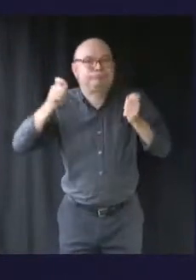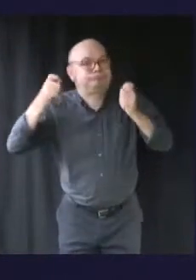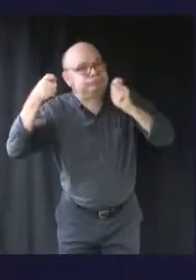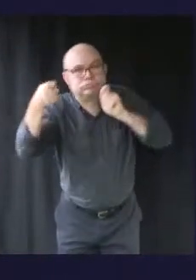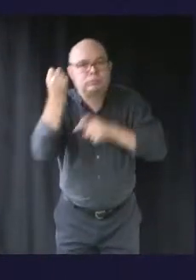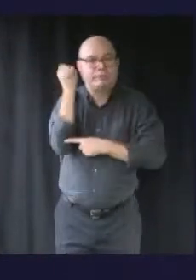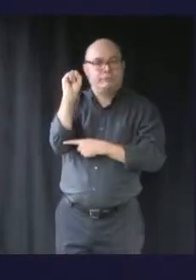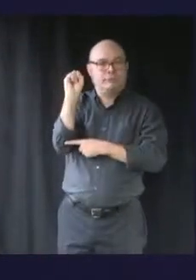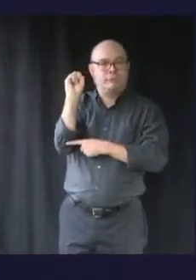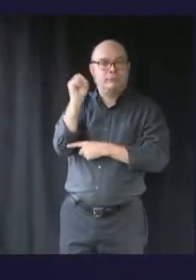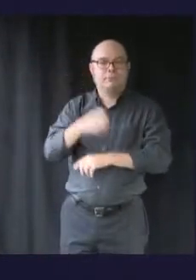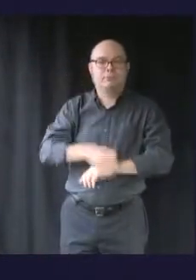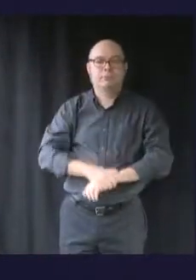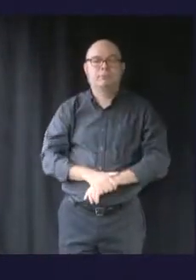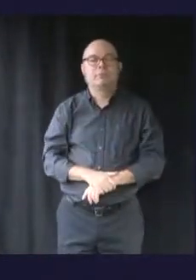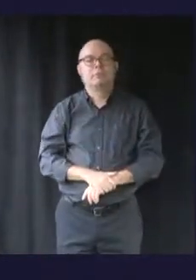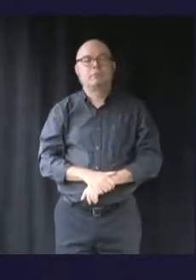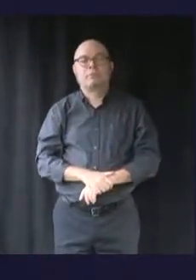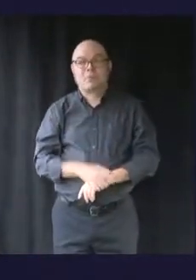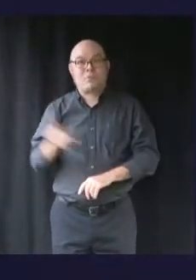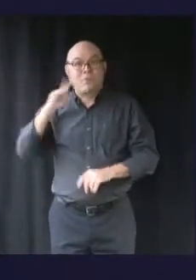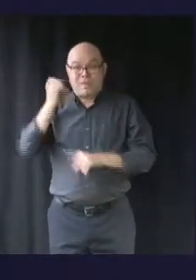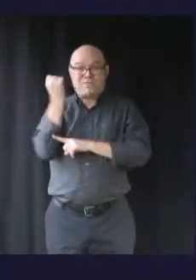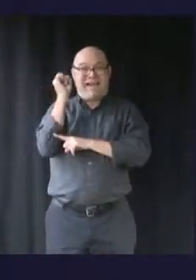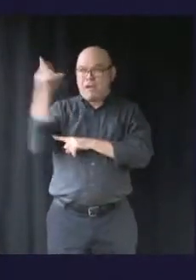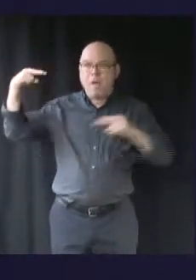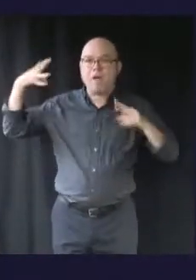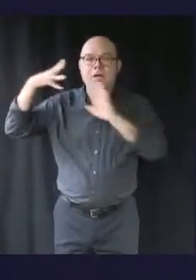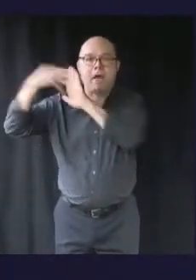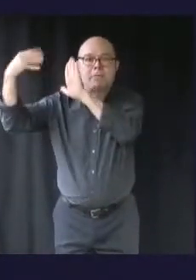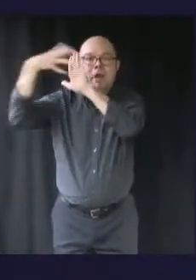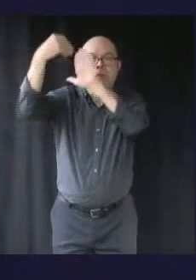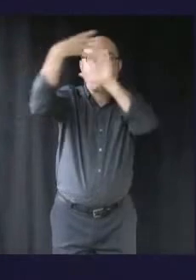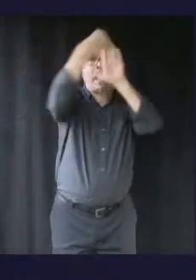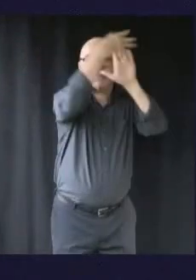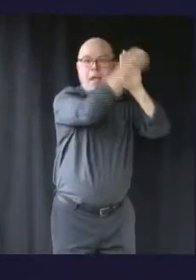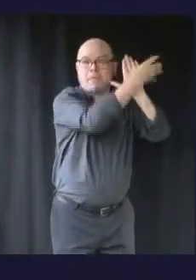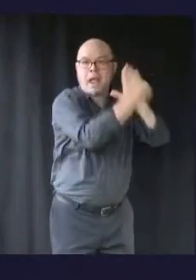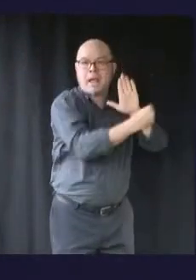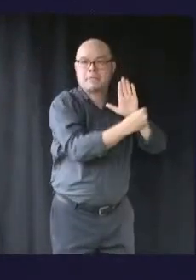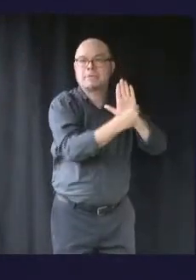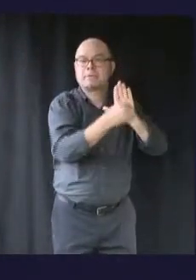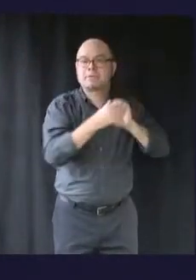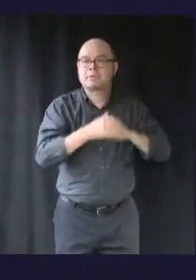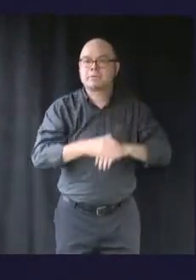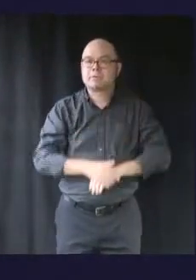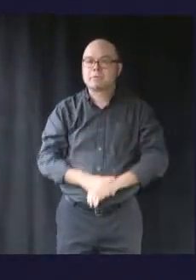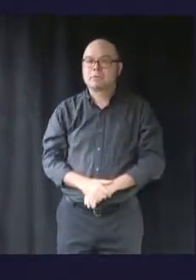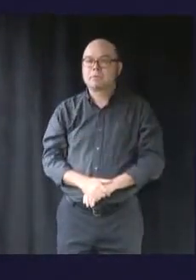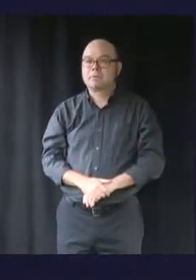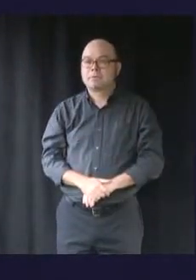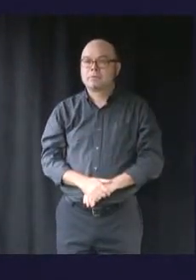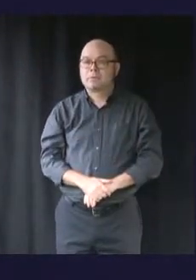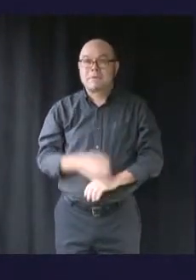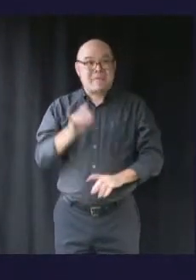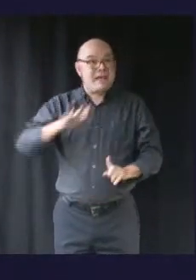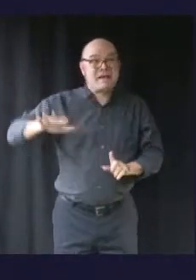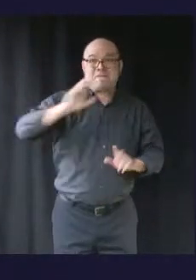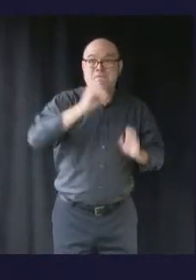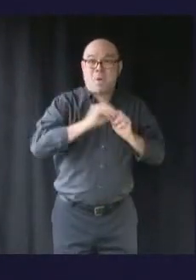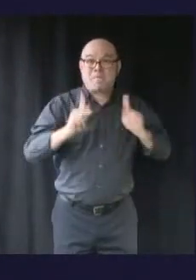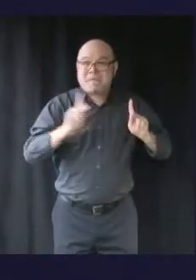on, expanding our understanding and extending protections to ever wider circle. We must never